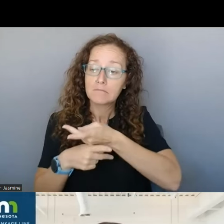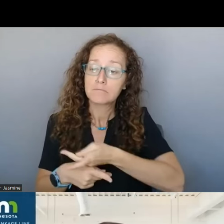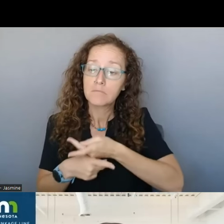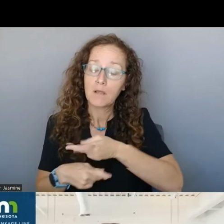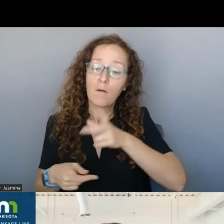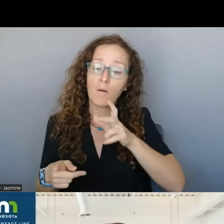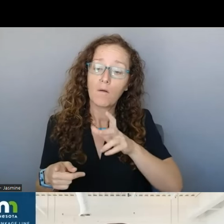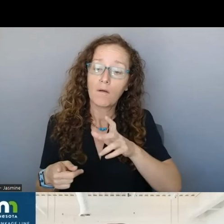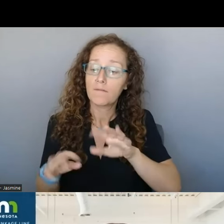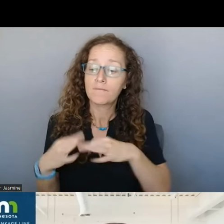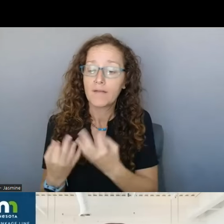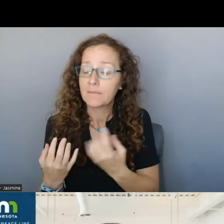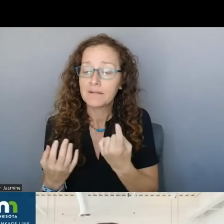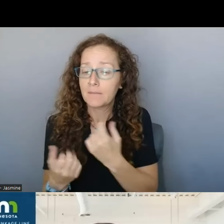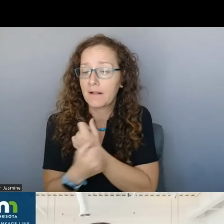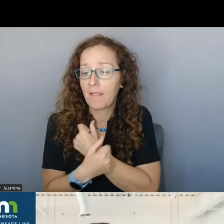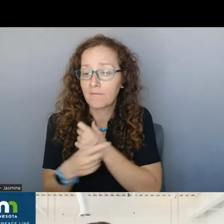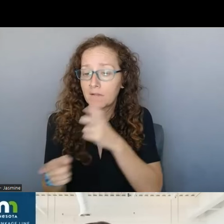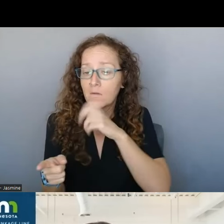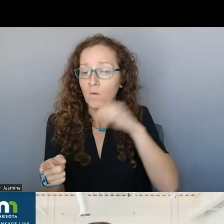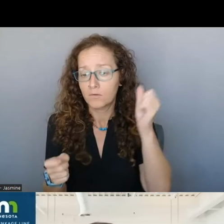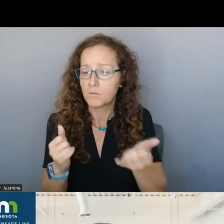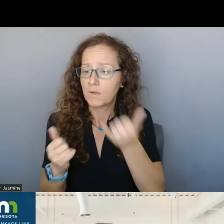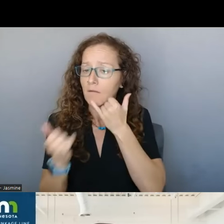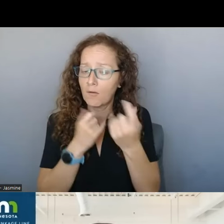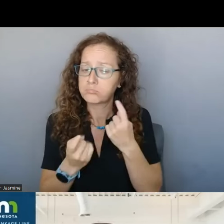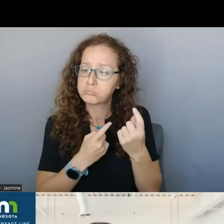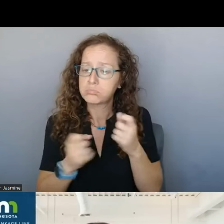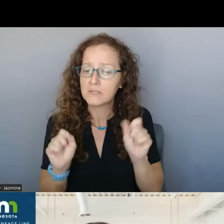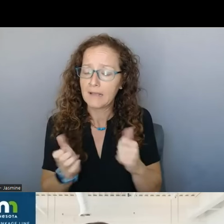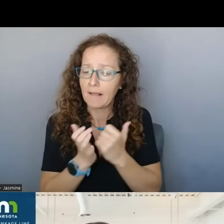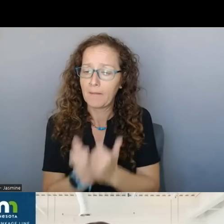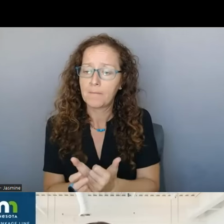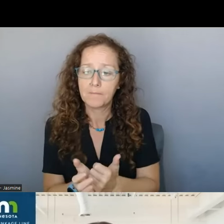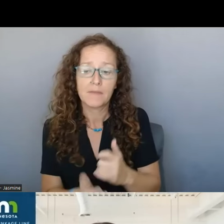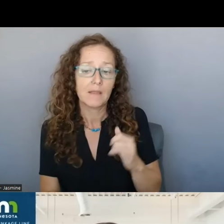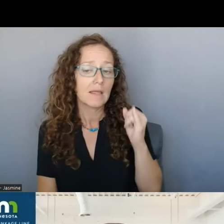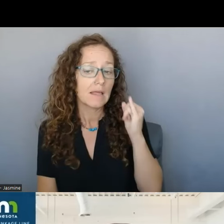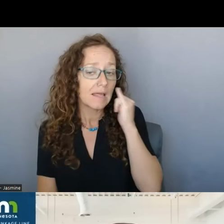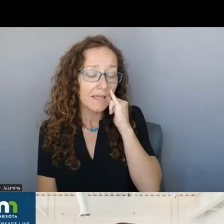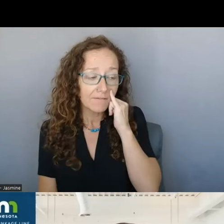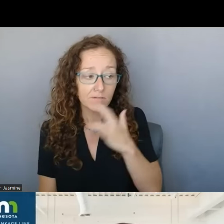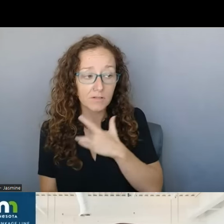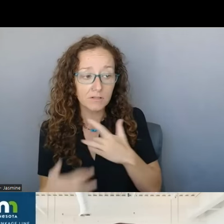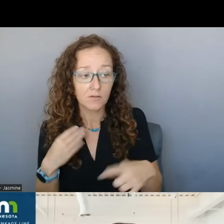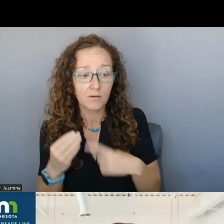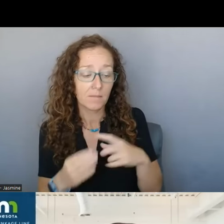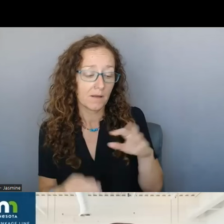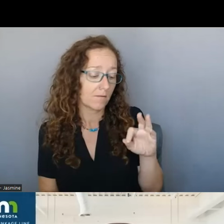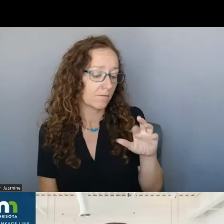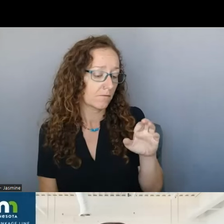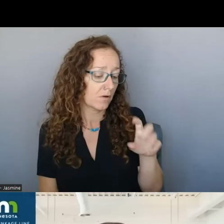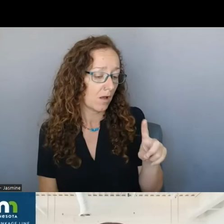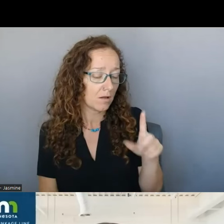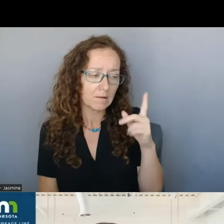support. We help with healthcare fraud, waste, and abuse. If you have any fraud concerns, please give us a call.